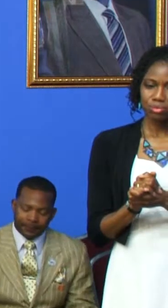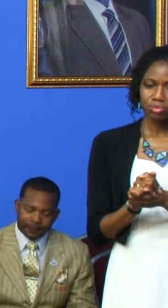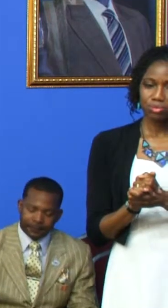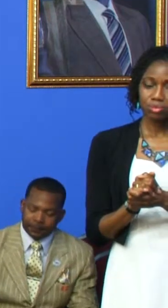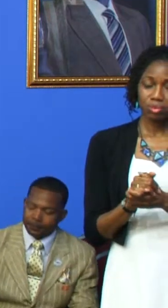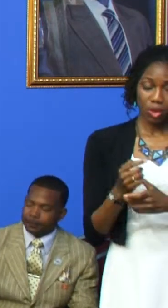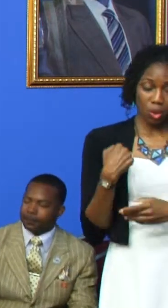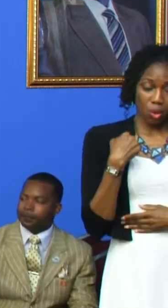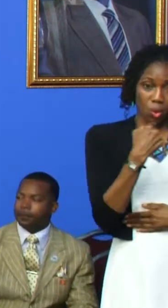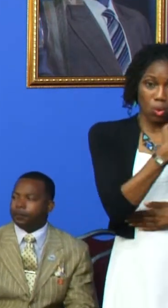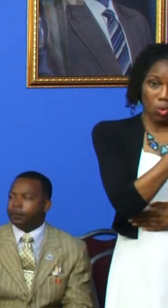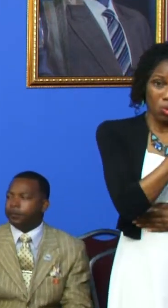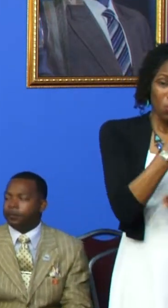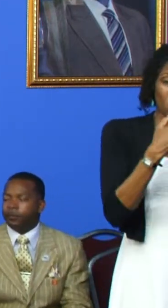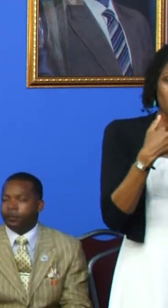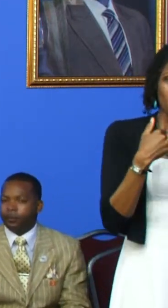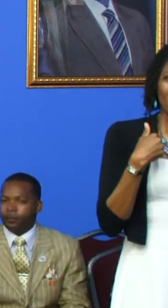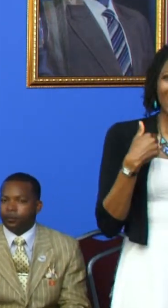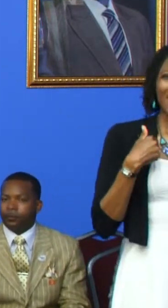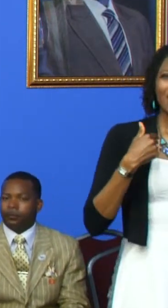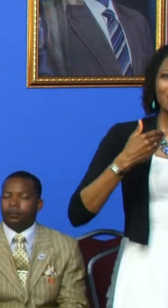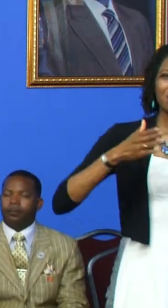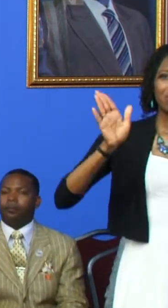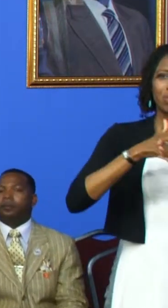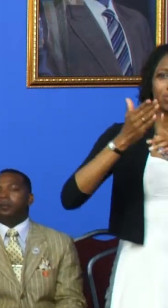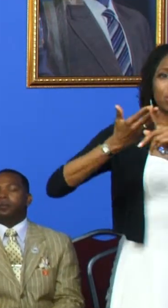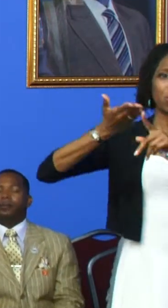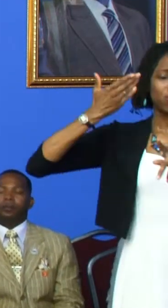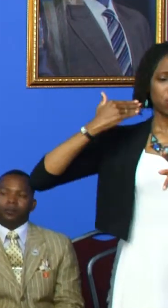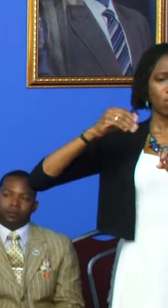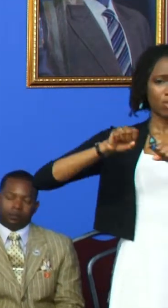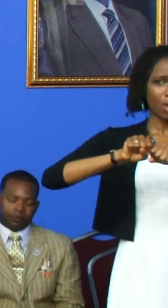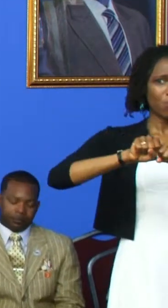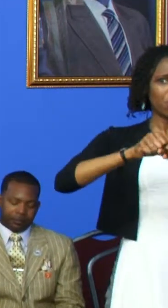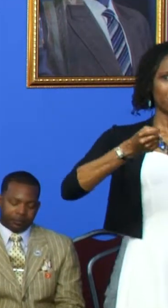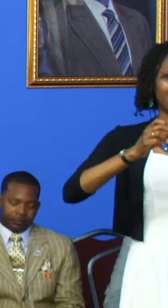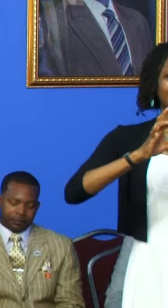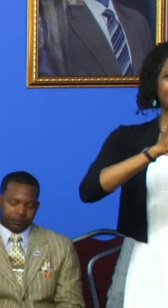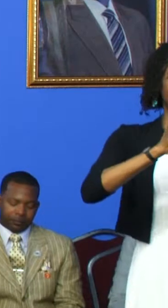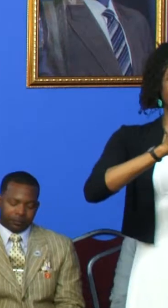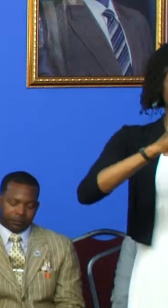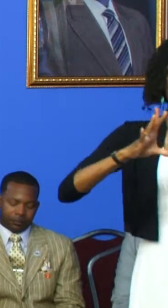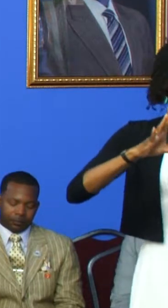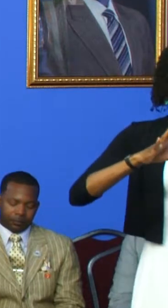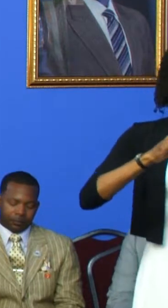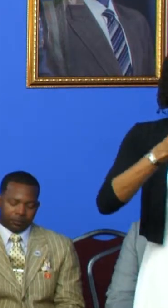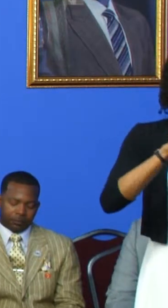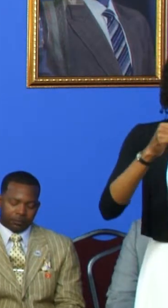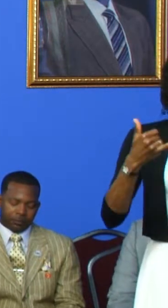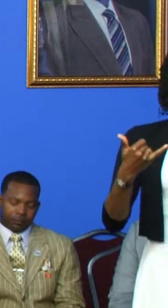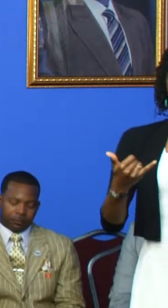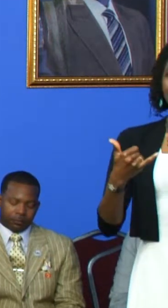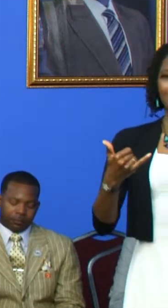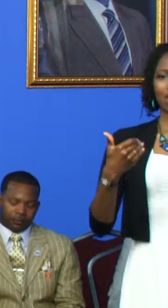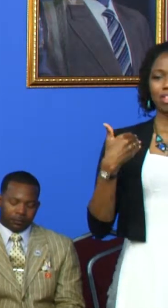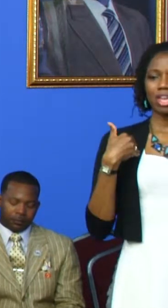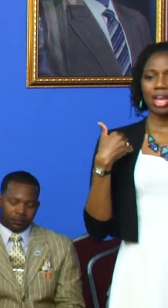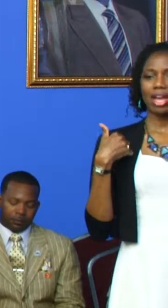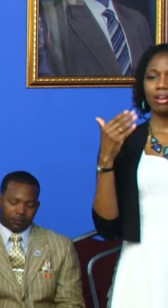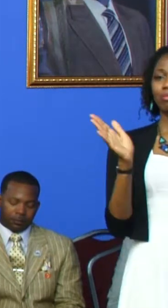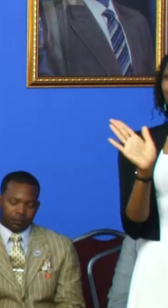We had music that would break chains. Now you have musical little